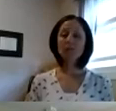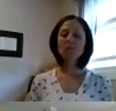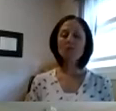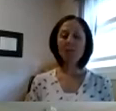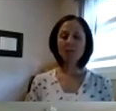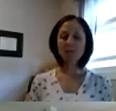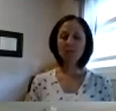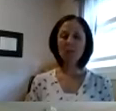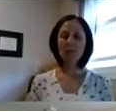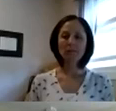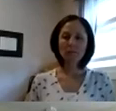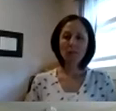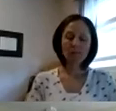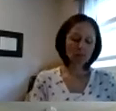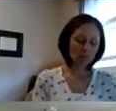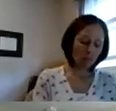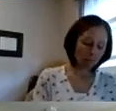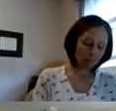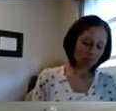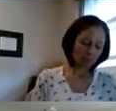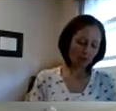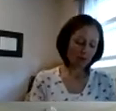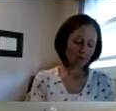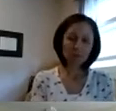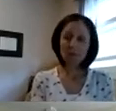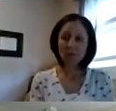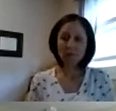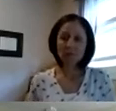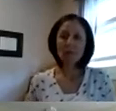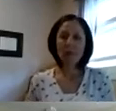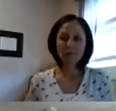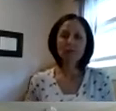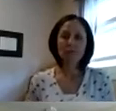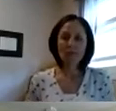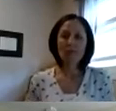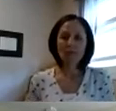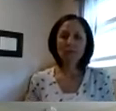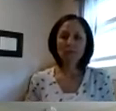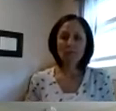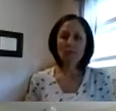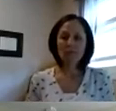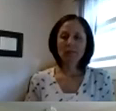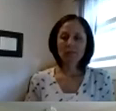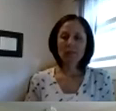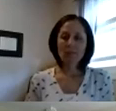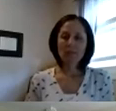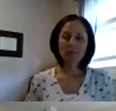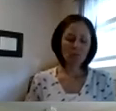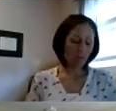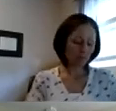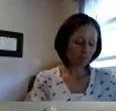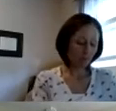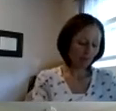the second round is going to happen for those that were invited to the second round. And I assume you'll be discussing timelines later in the presentation. Yes. Okay. In